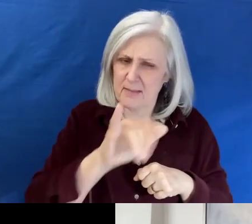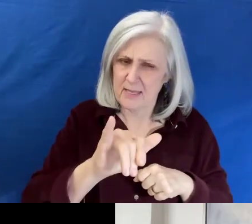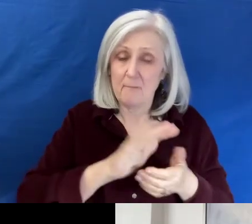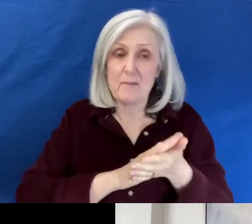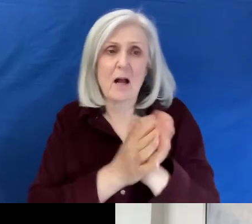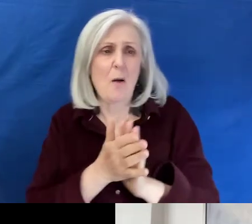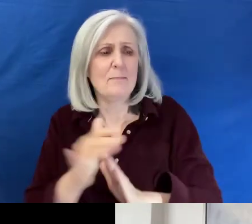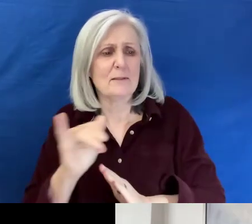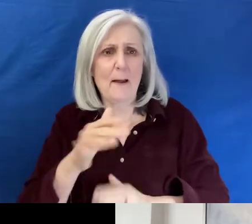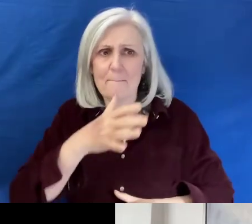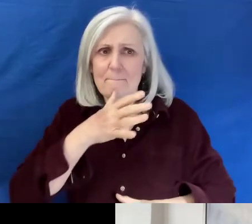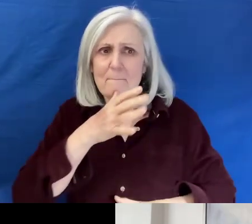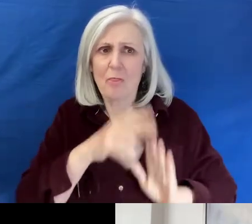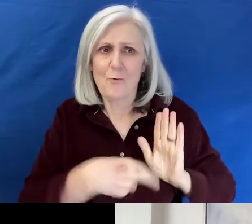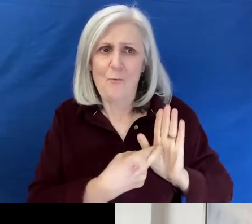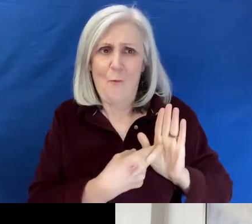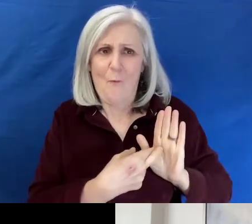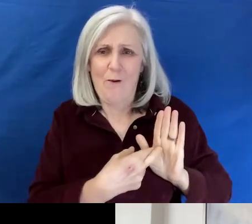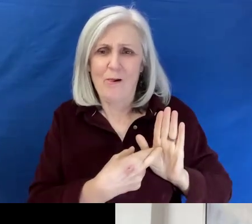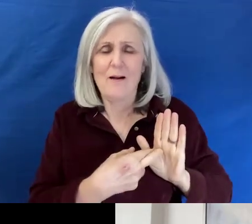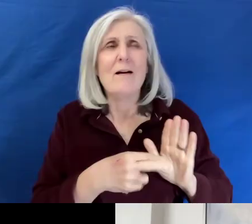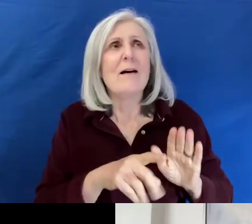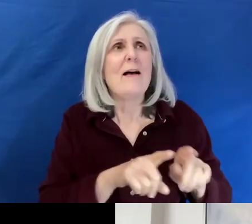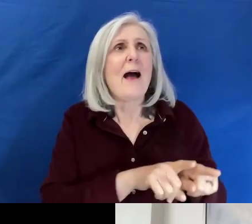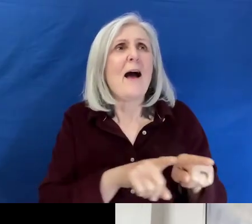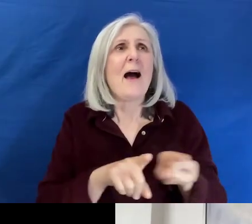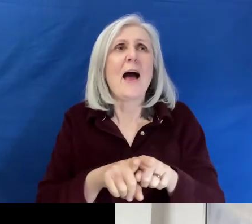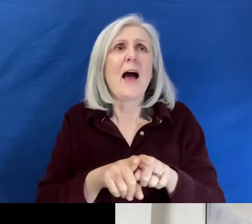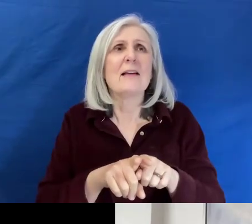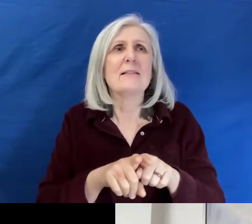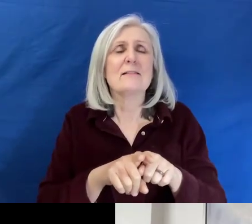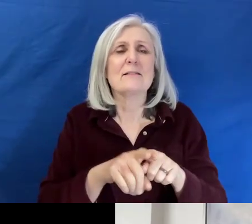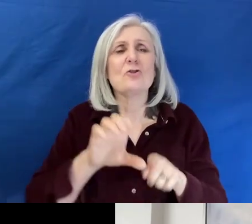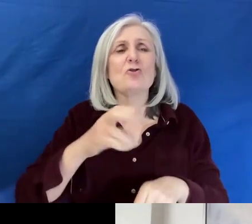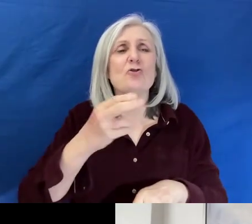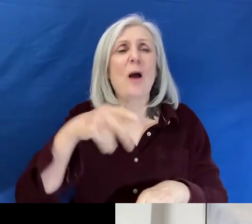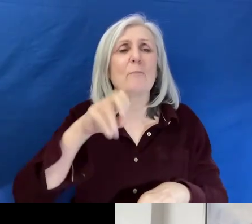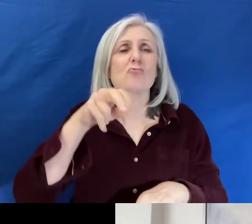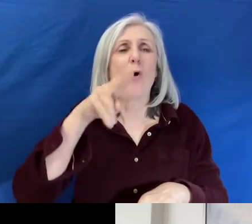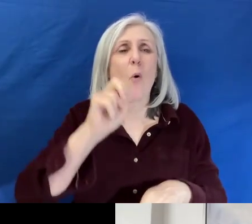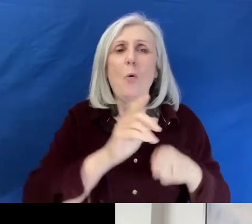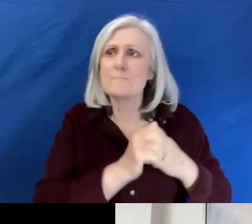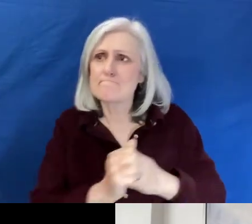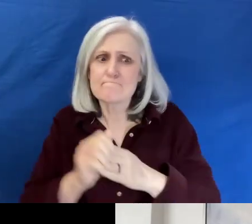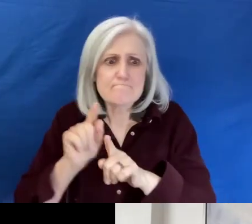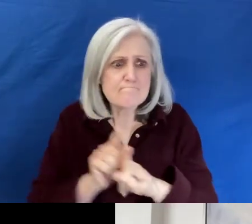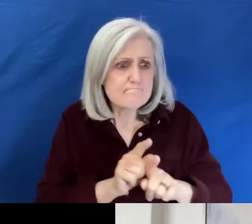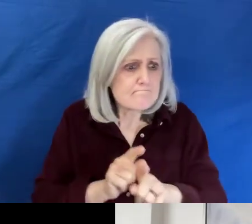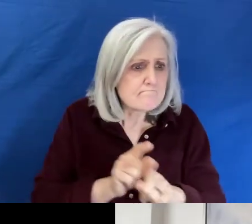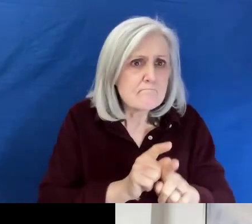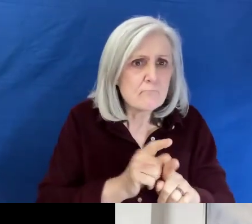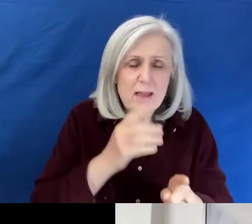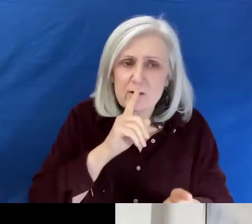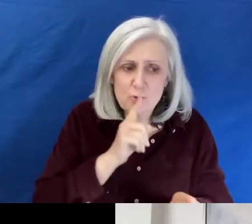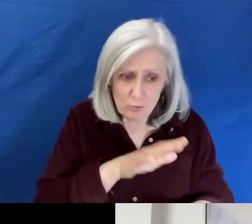role as the kind of the chaperone for the kids and like keeping them making sure that they know what's